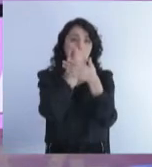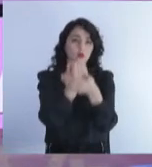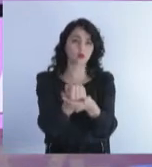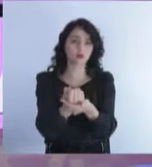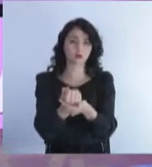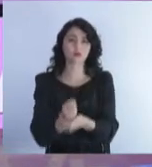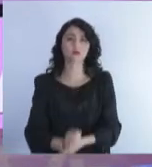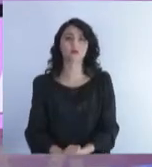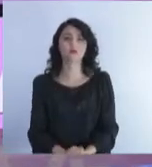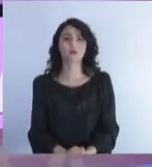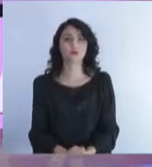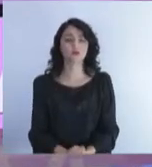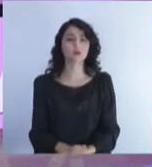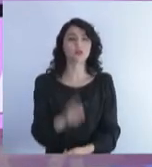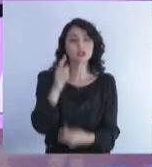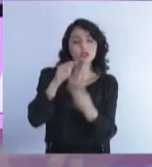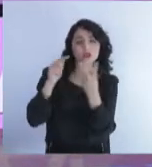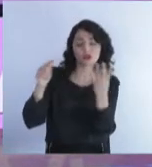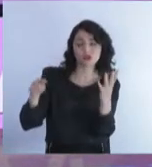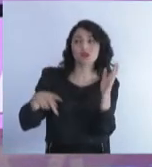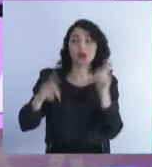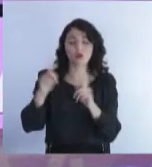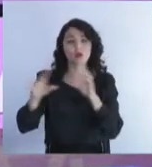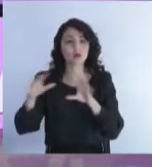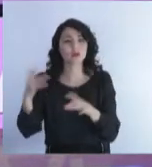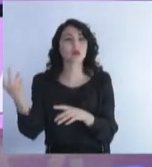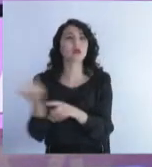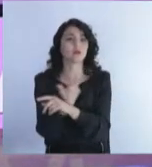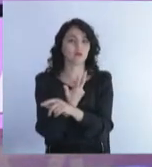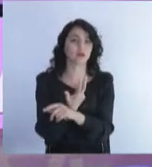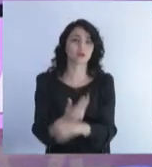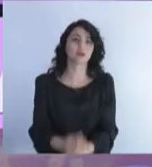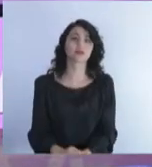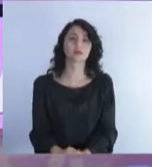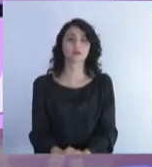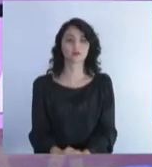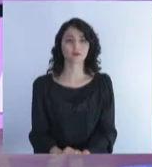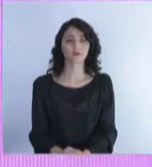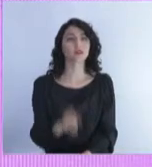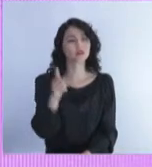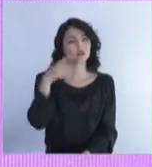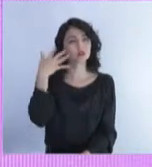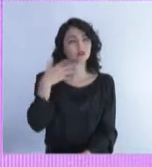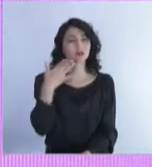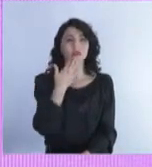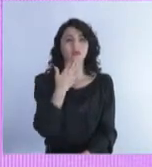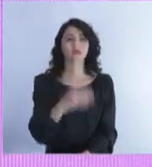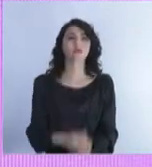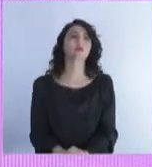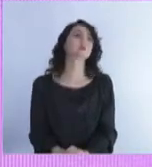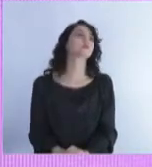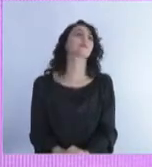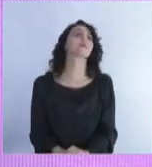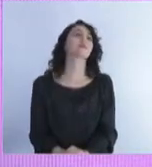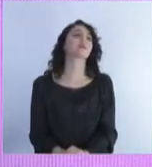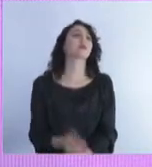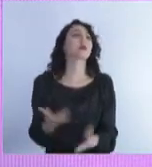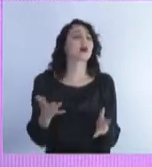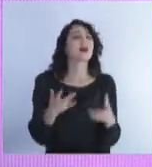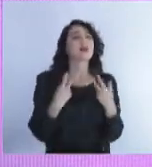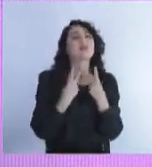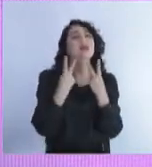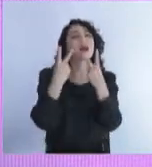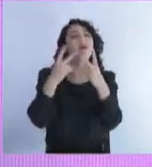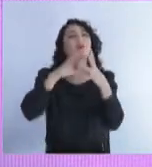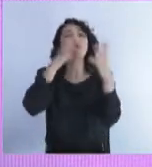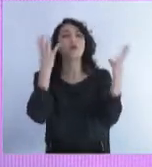in terms of how they upset us. I think that's important too. Let's travel to the company's